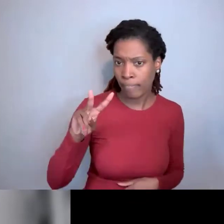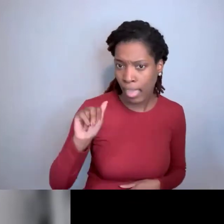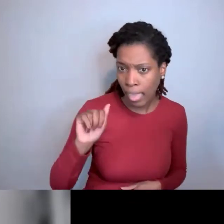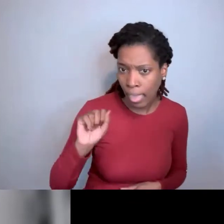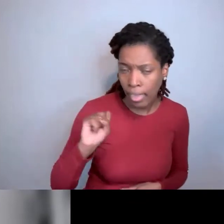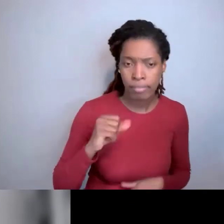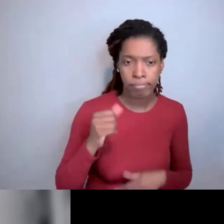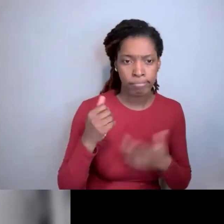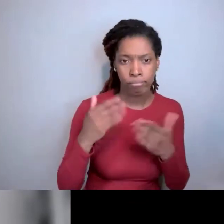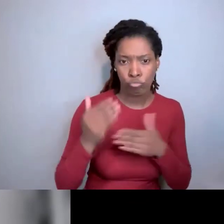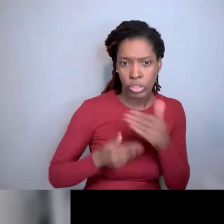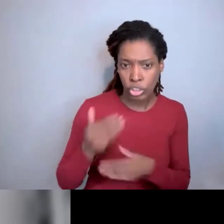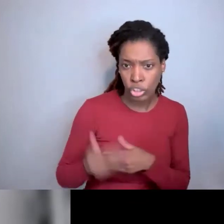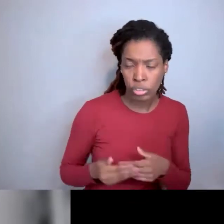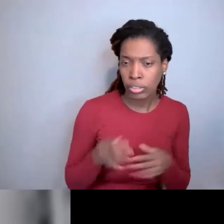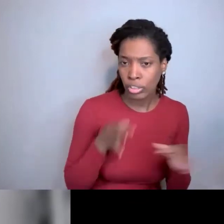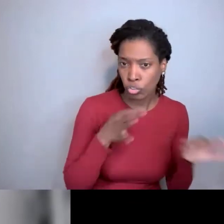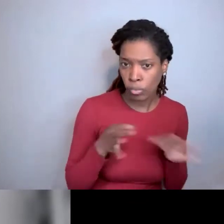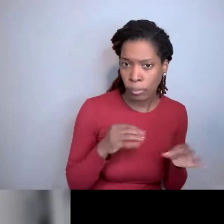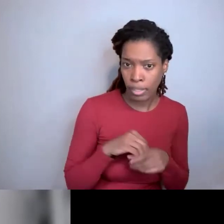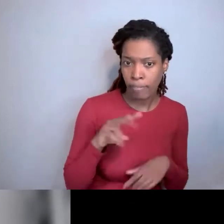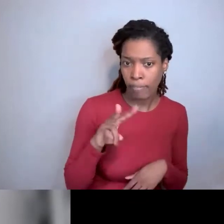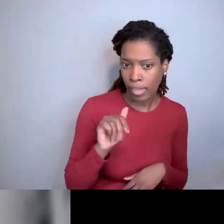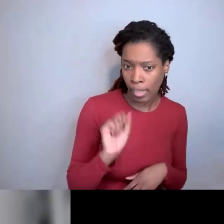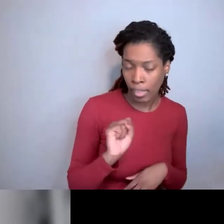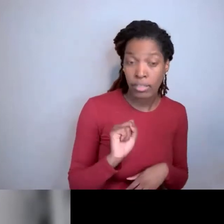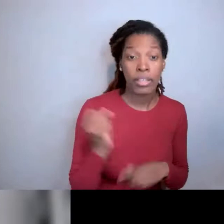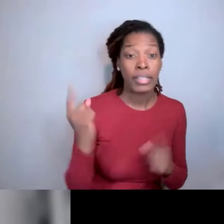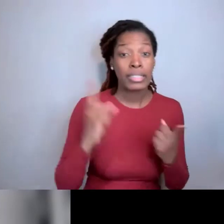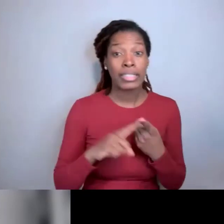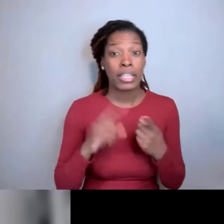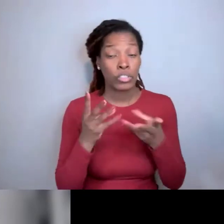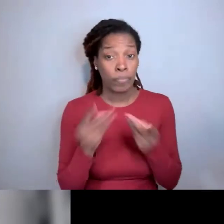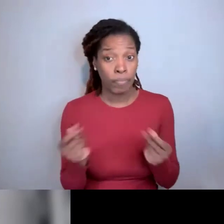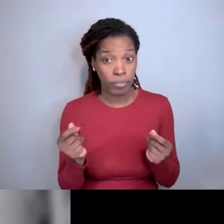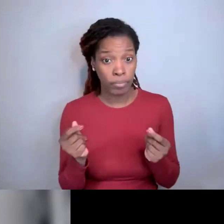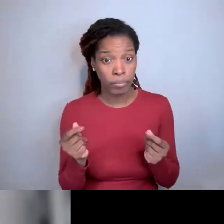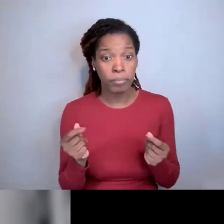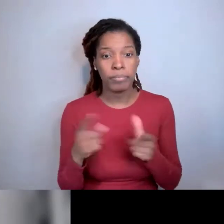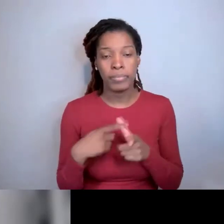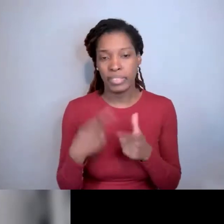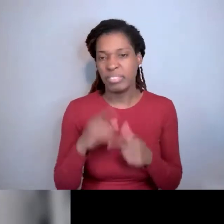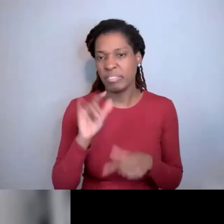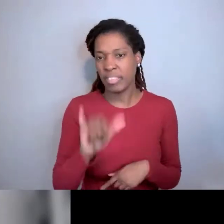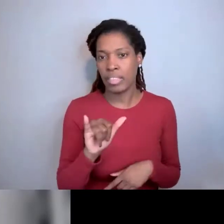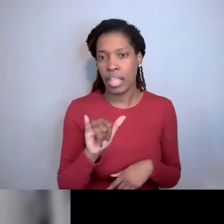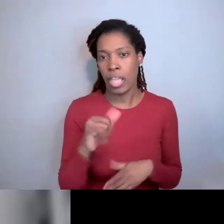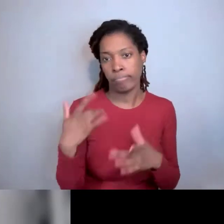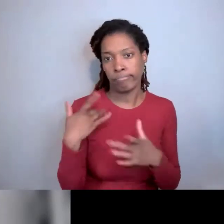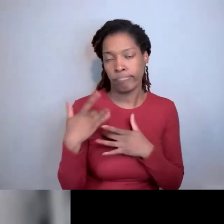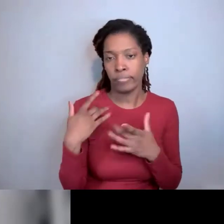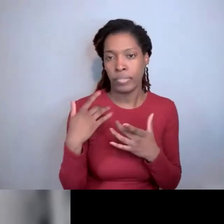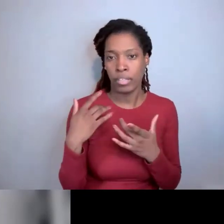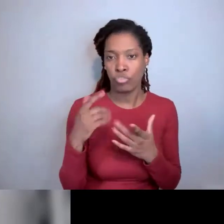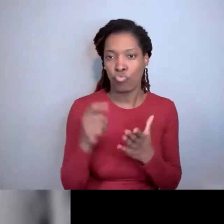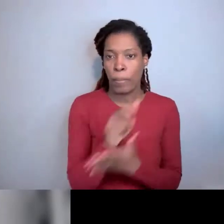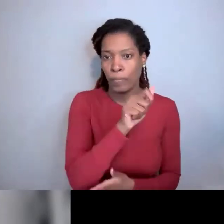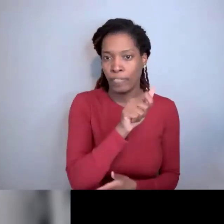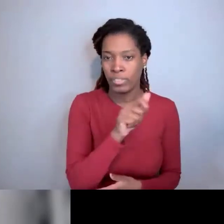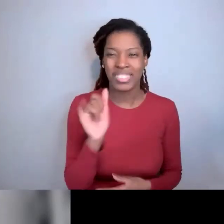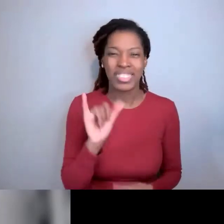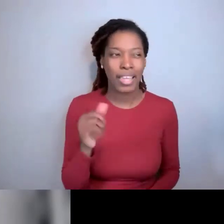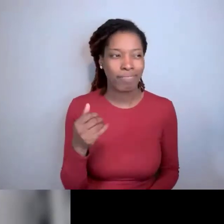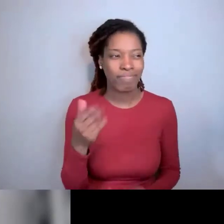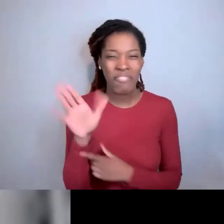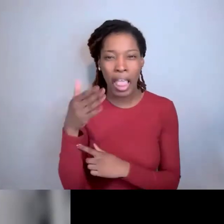that's described in the VAS until it's resolved, and then that code is removed. It's like it's like a bar to